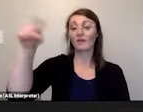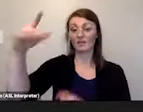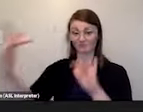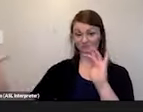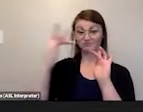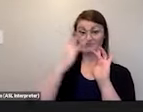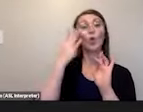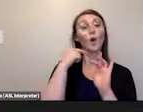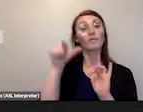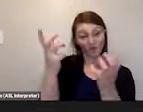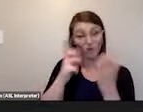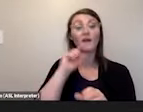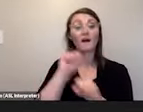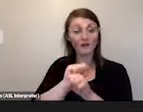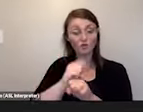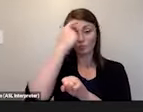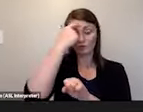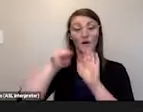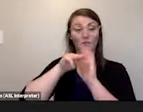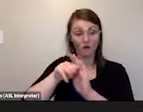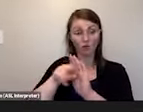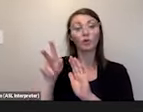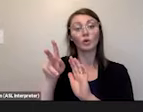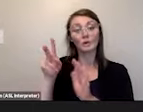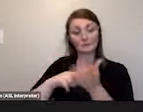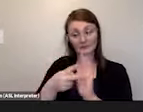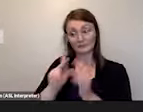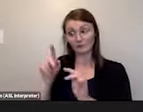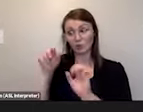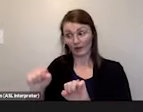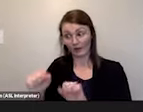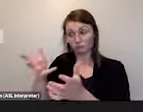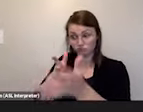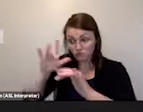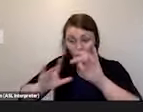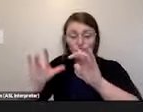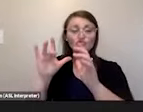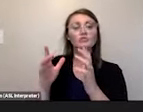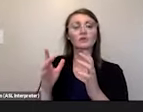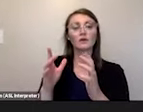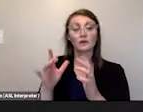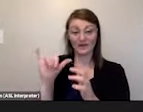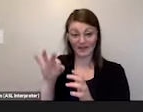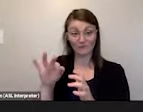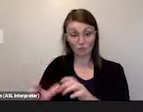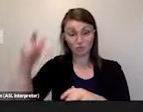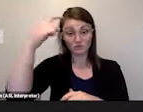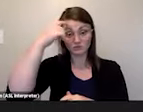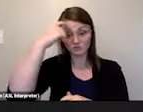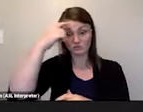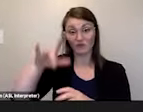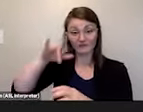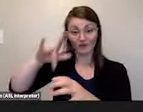people can interact with and that they can touch, and it would respond back to them. So as you touch different parts of the brain, it will